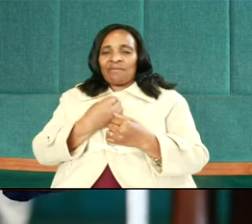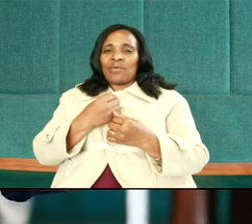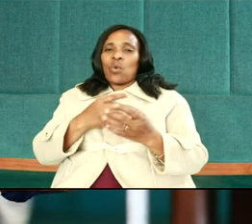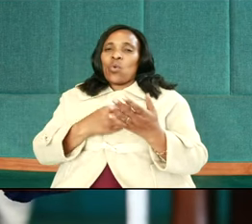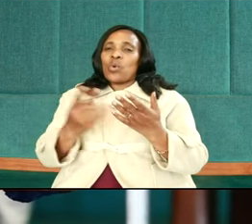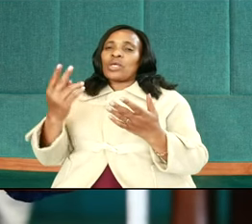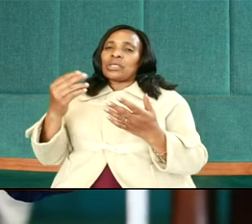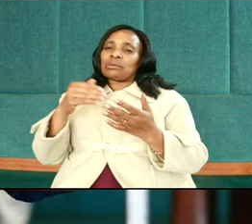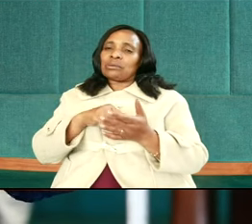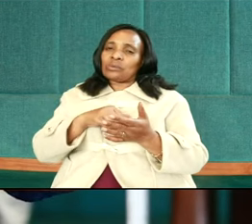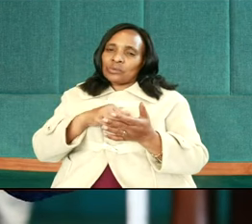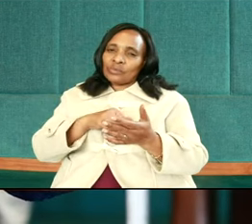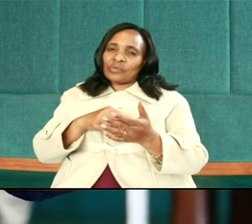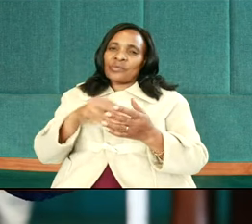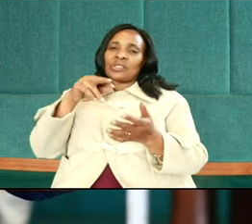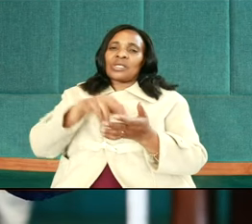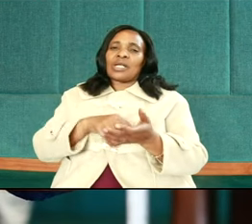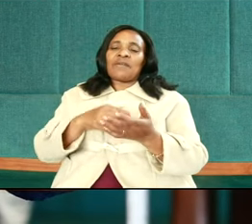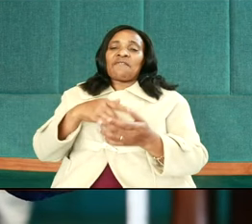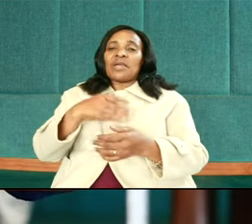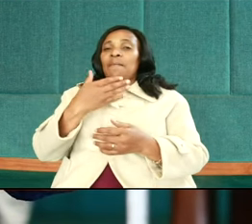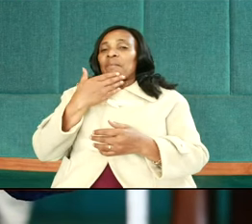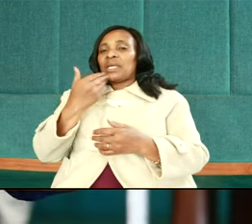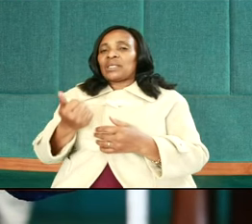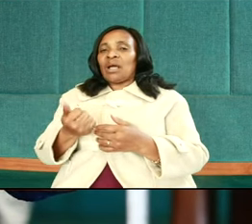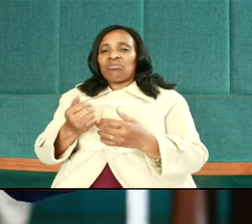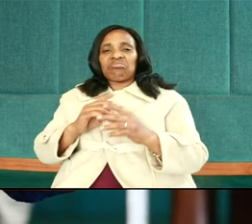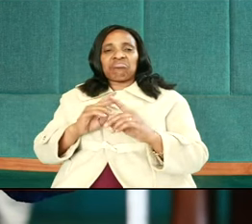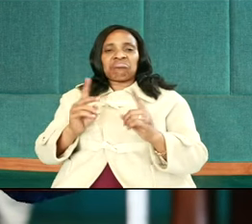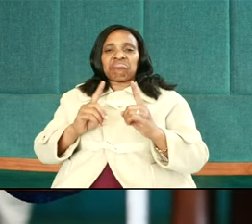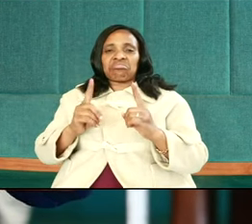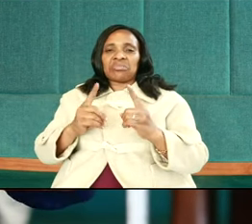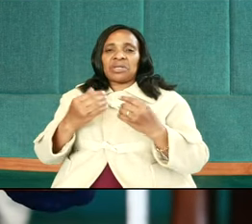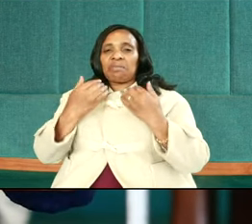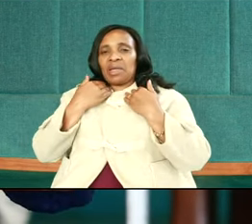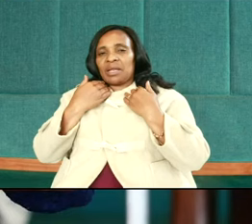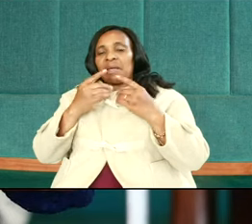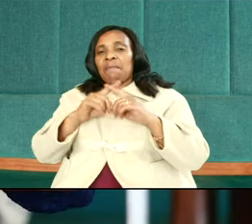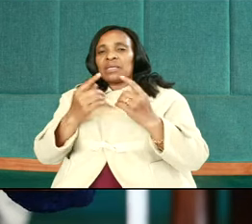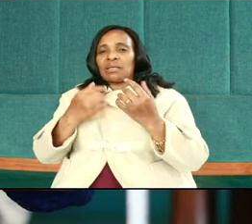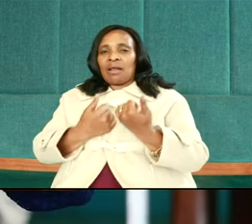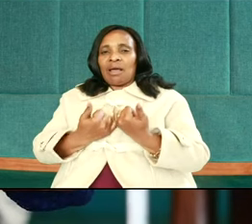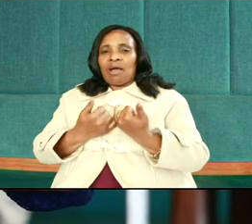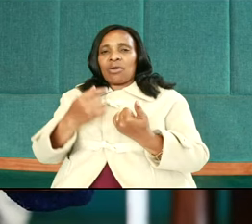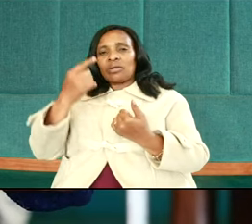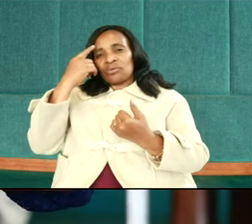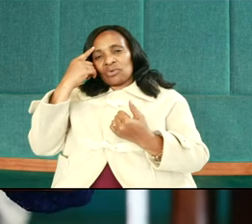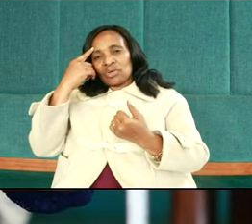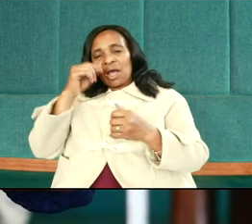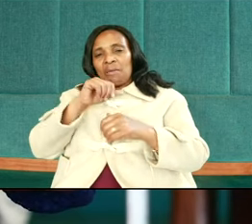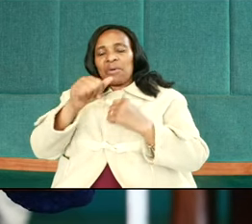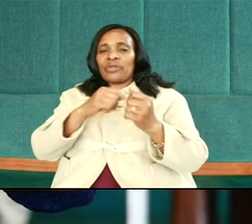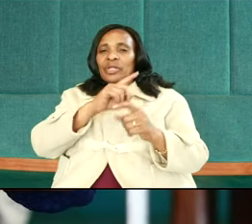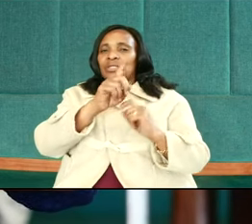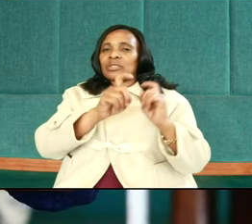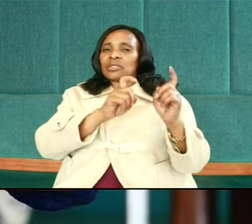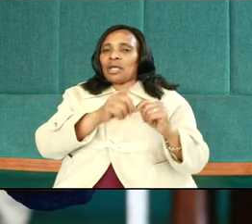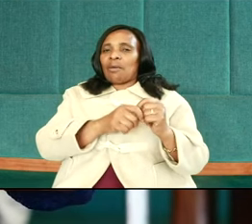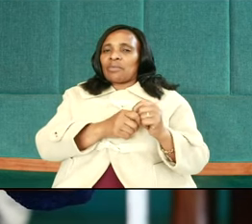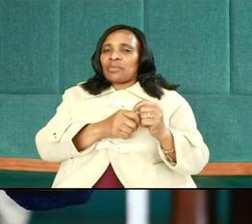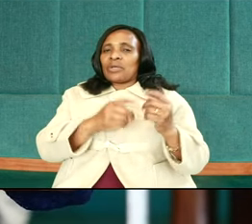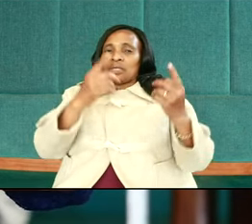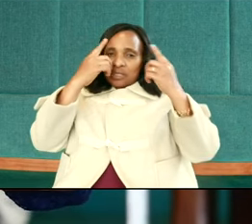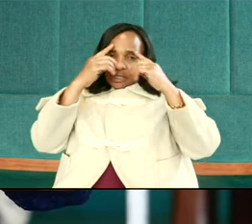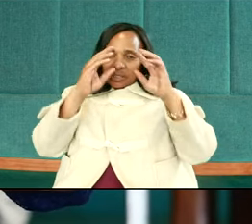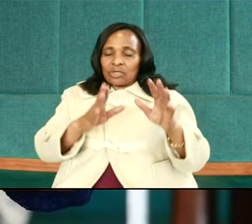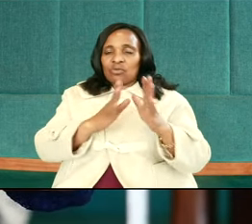to stand. She didn't feel any better lying in bed. She could only think about the dreaded Sanskrit exam. She